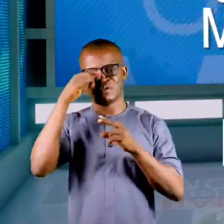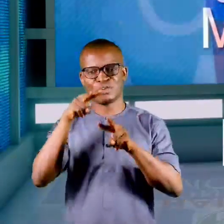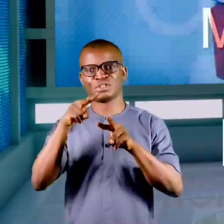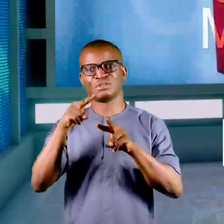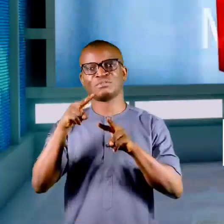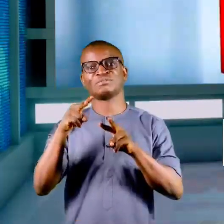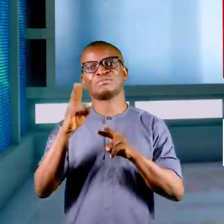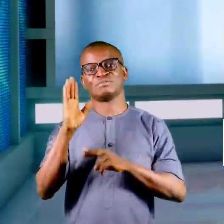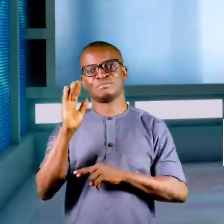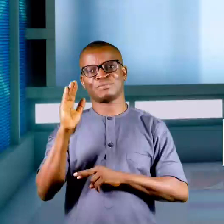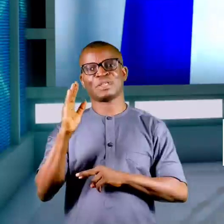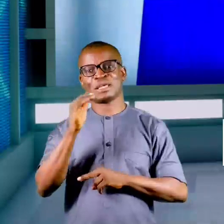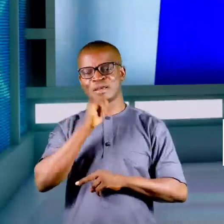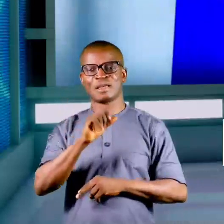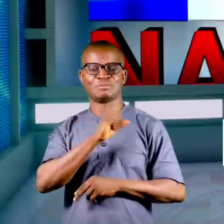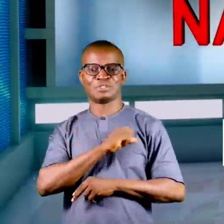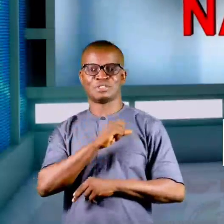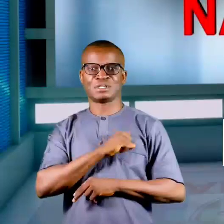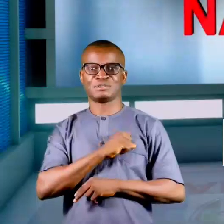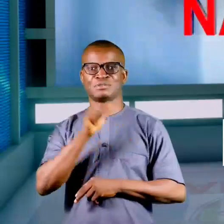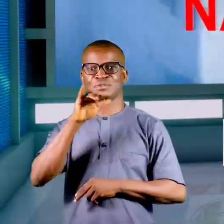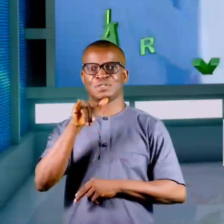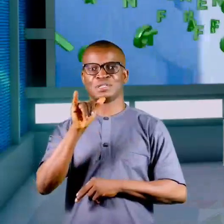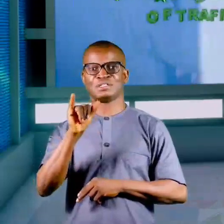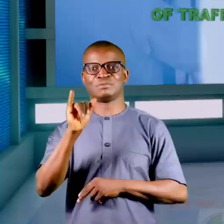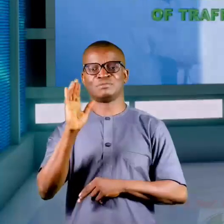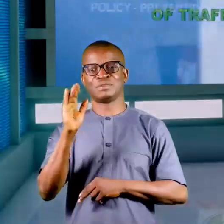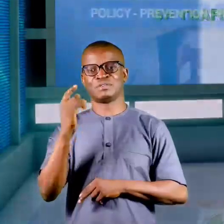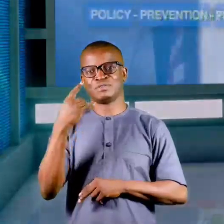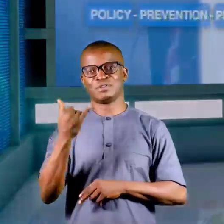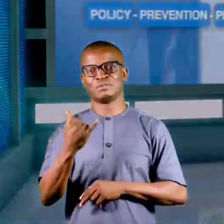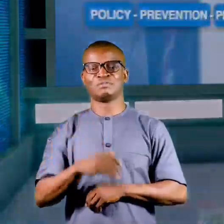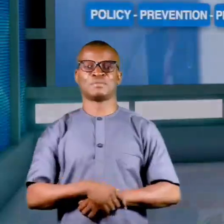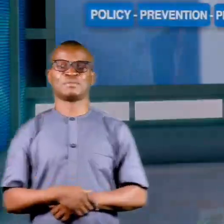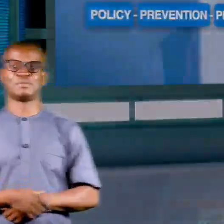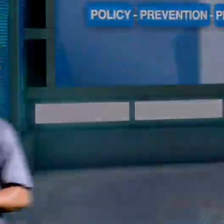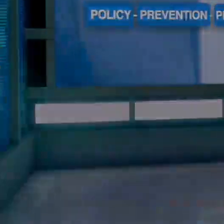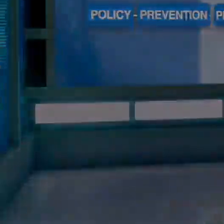watching and see you then. I'm Angela Agbegi. Bye for now.